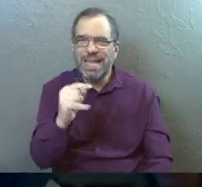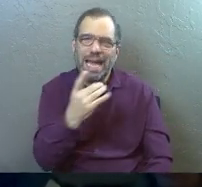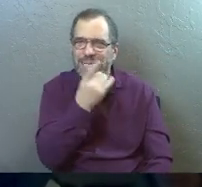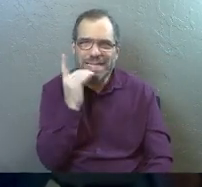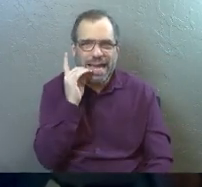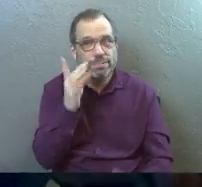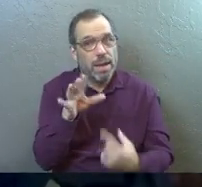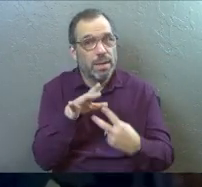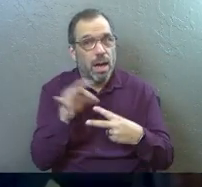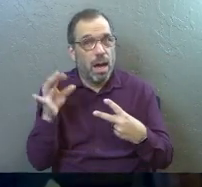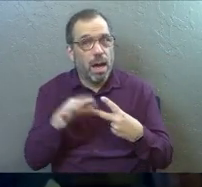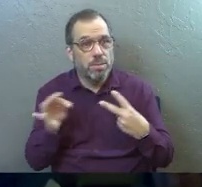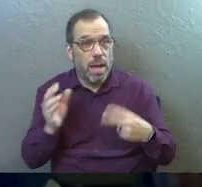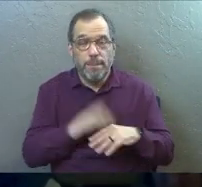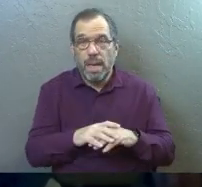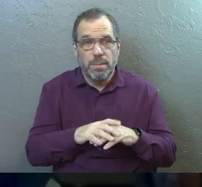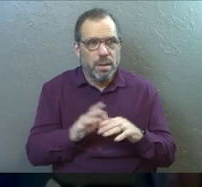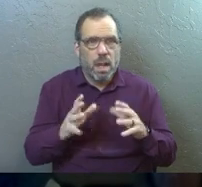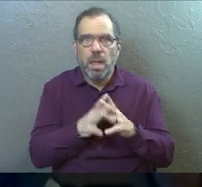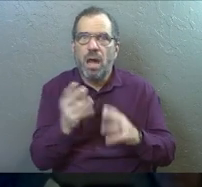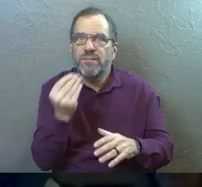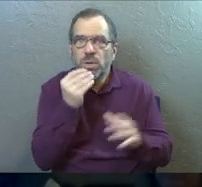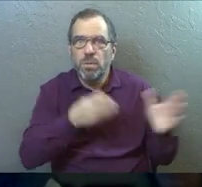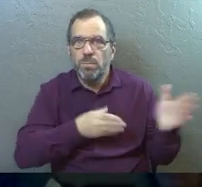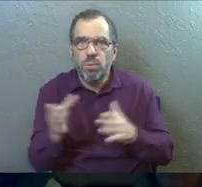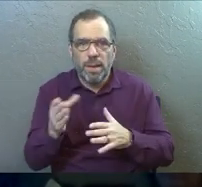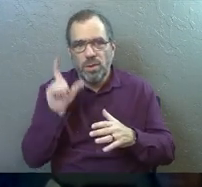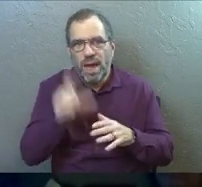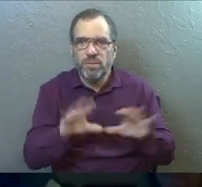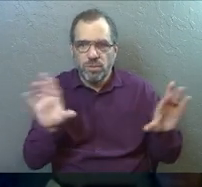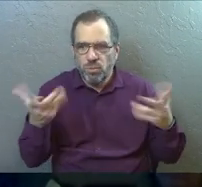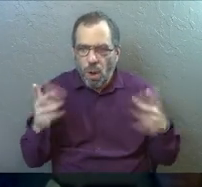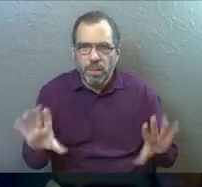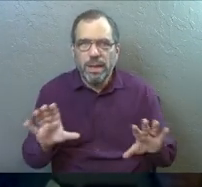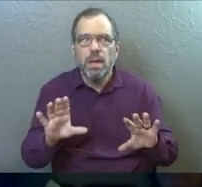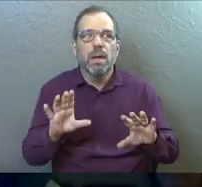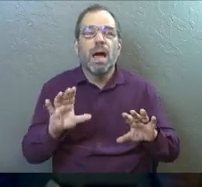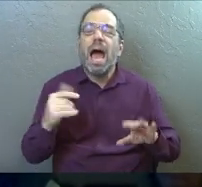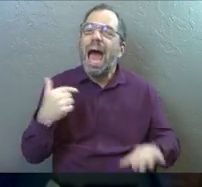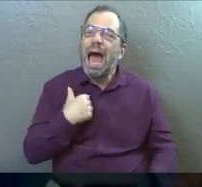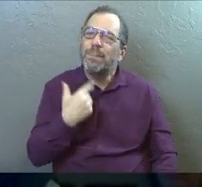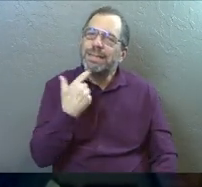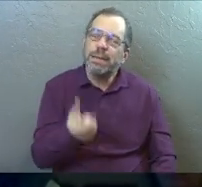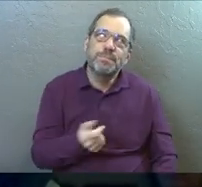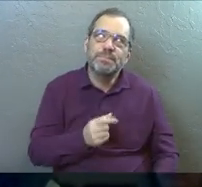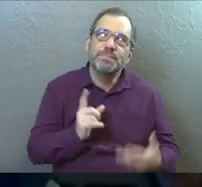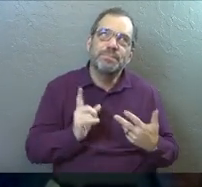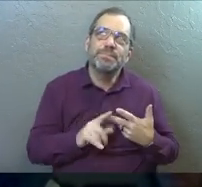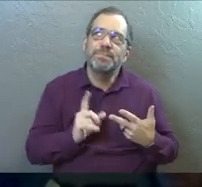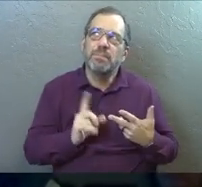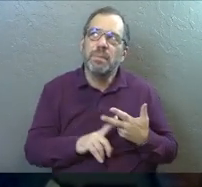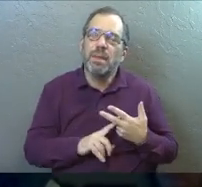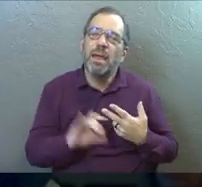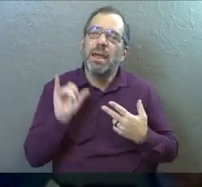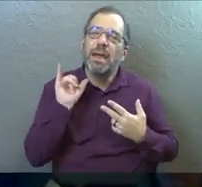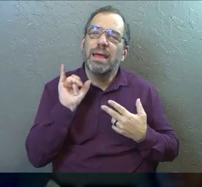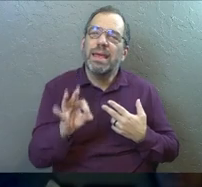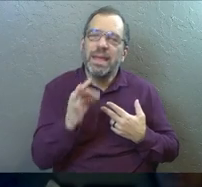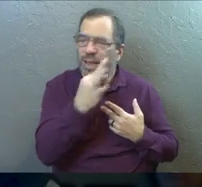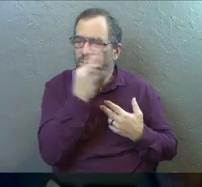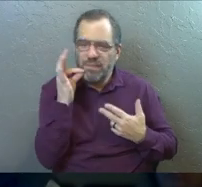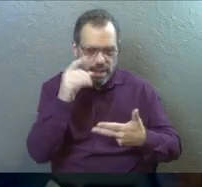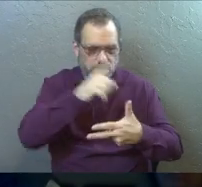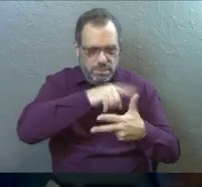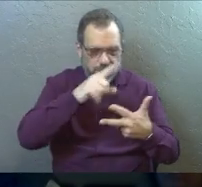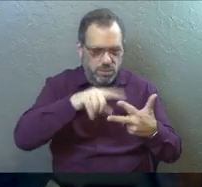you. Some of you might have a whole lot of food preparation that you've got to do already. I will just say this. If whatever fast